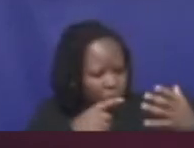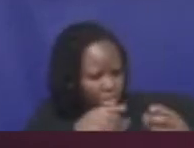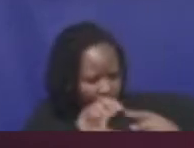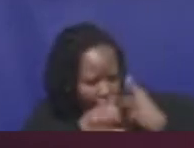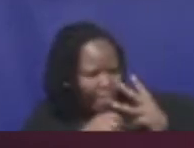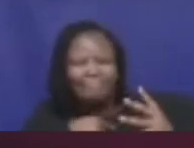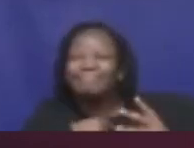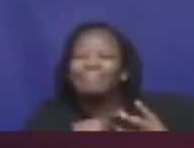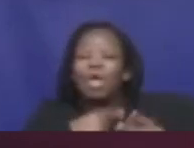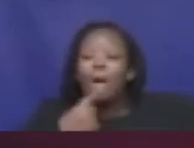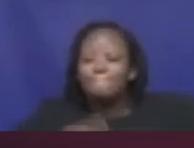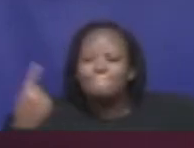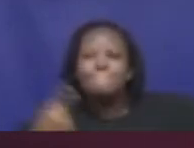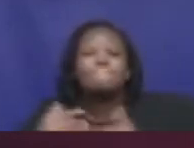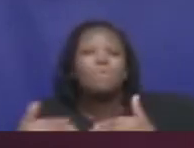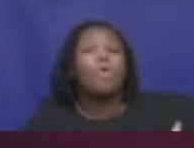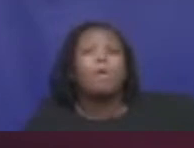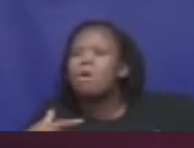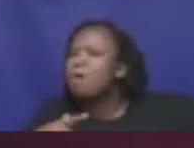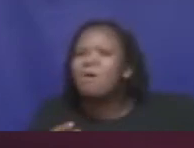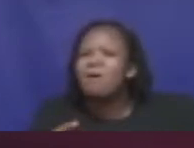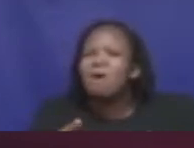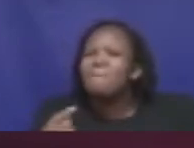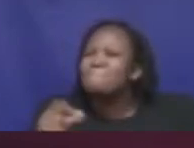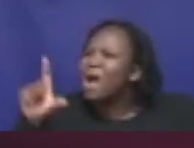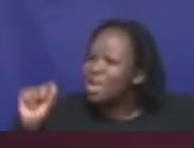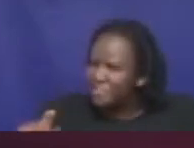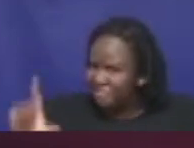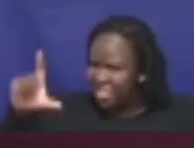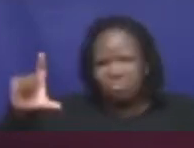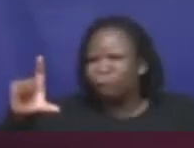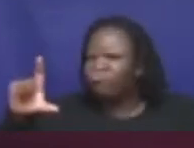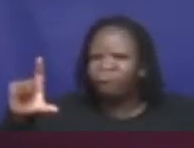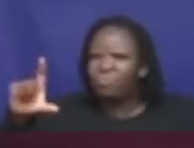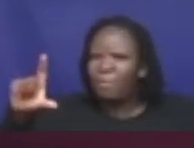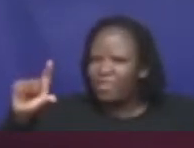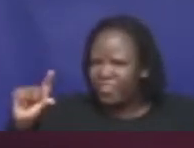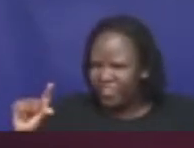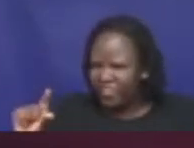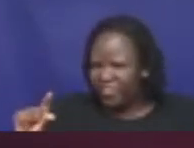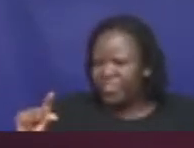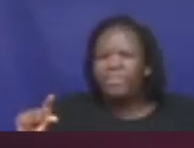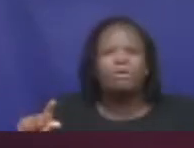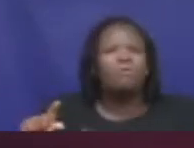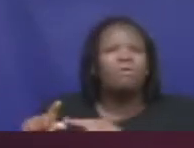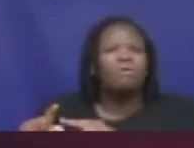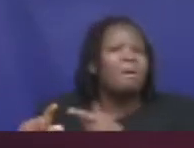have been over many, many years. And there's not a single party that has disagreed that this funding is wholly